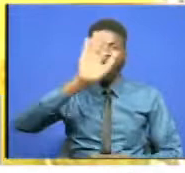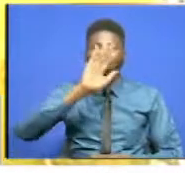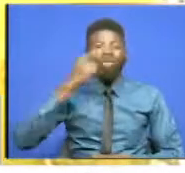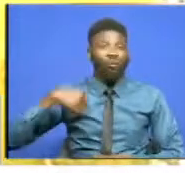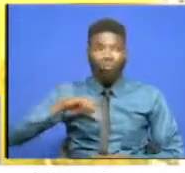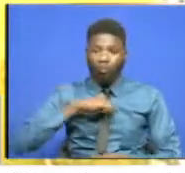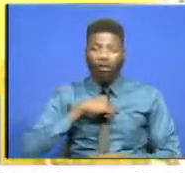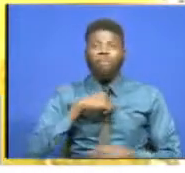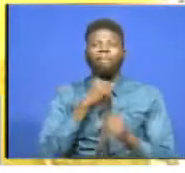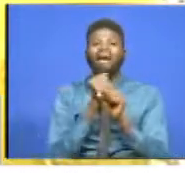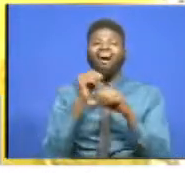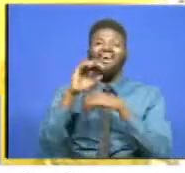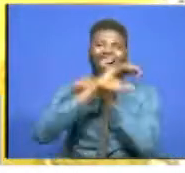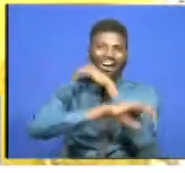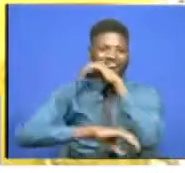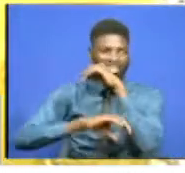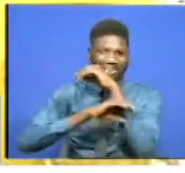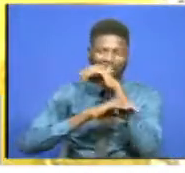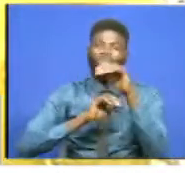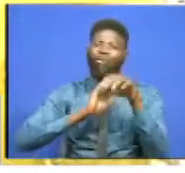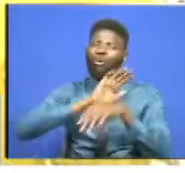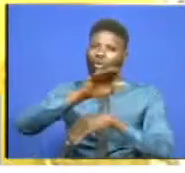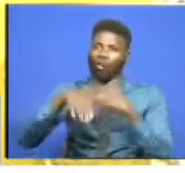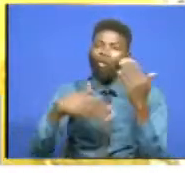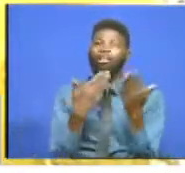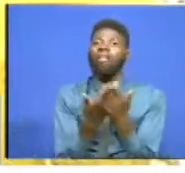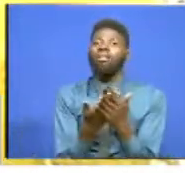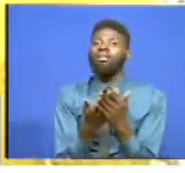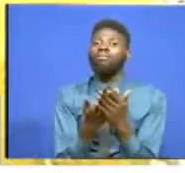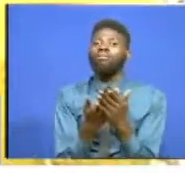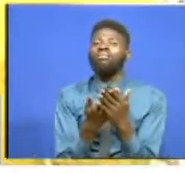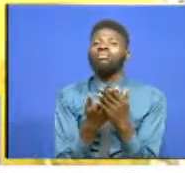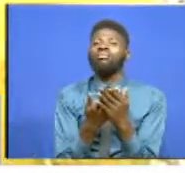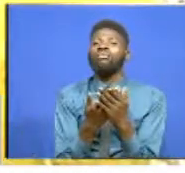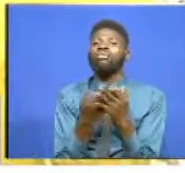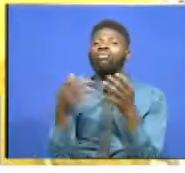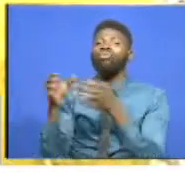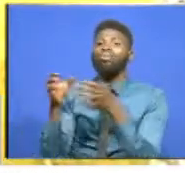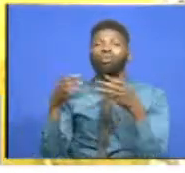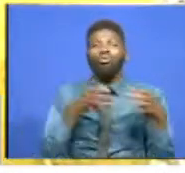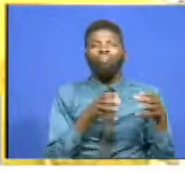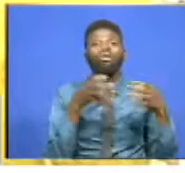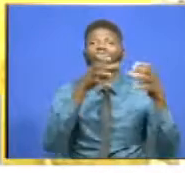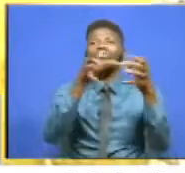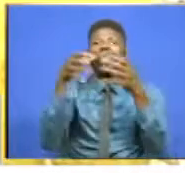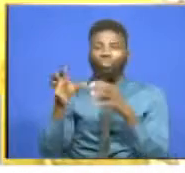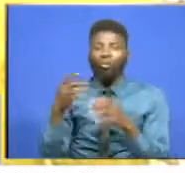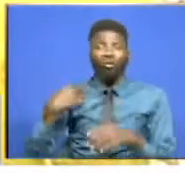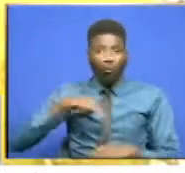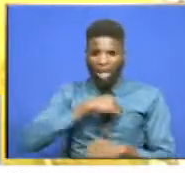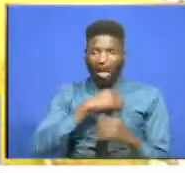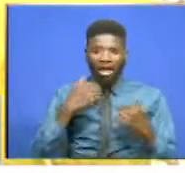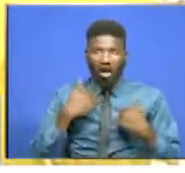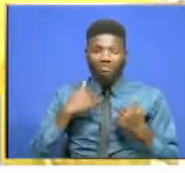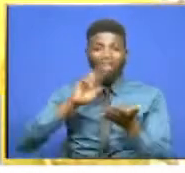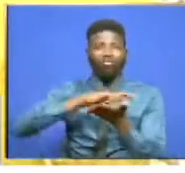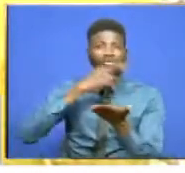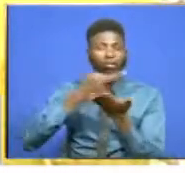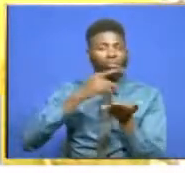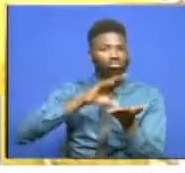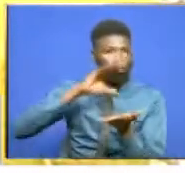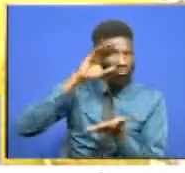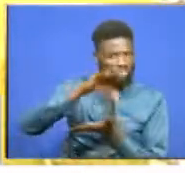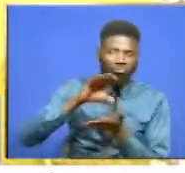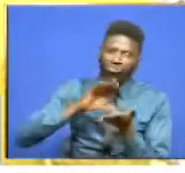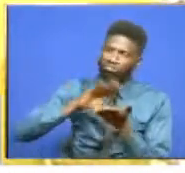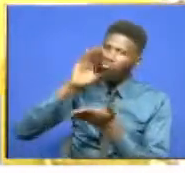entire country in all positions. What I'm trying to say is that we are proportionate allocation of resources in terms of human and non-human